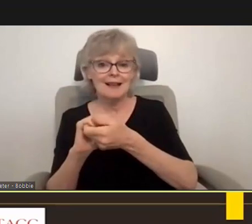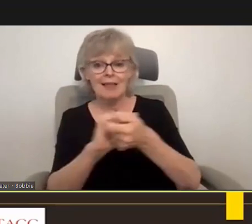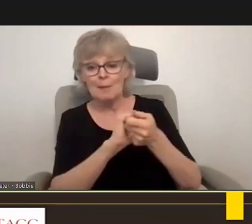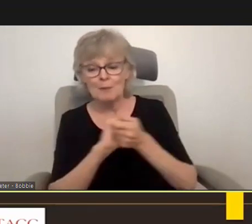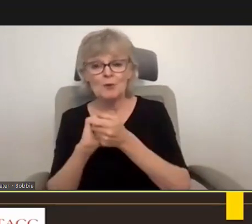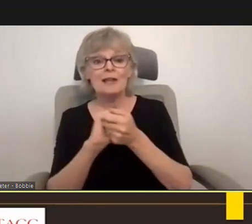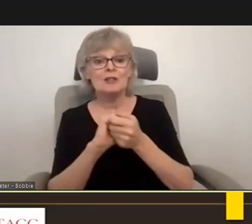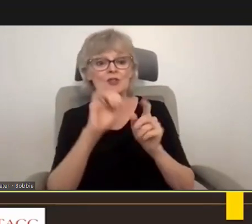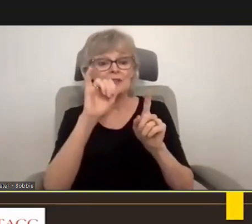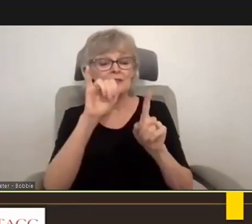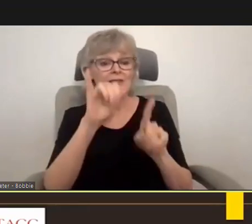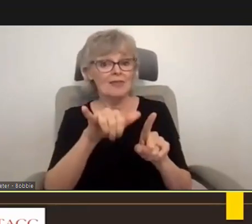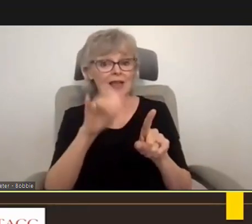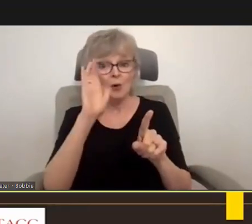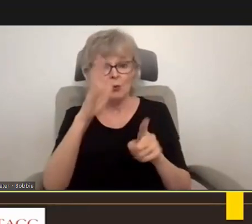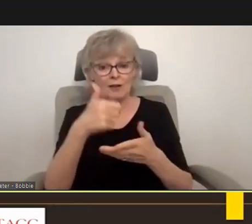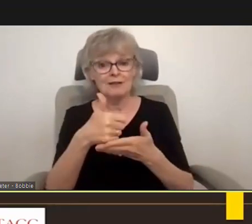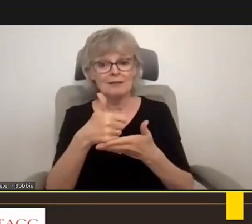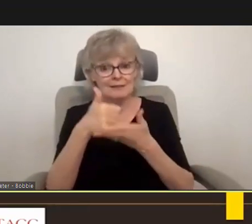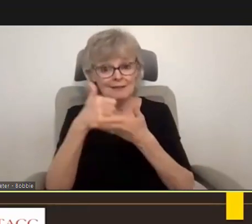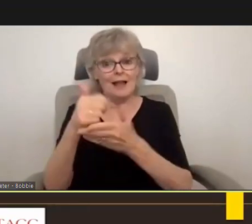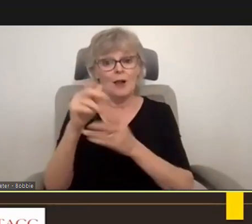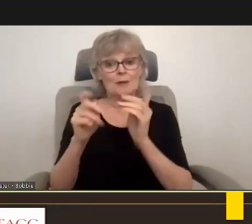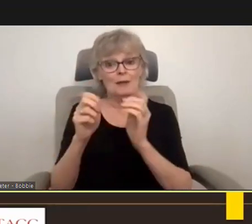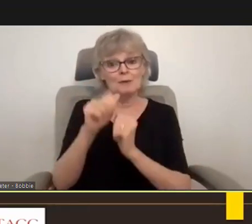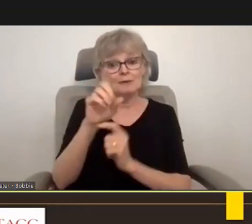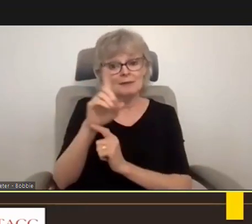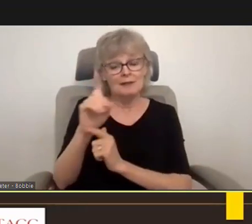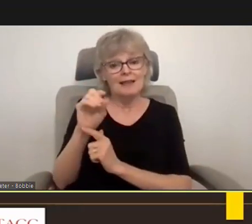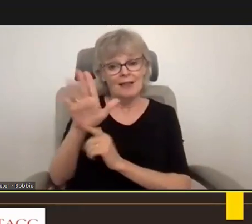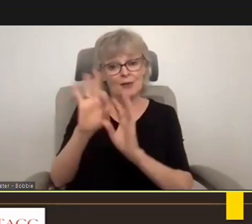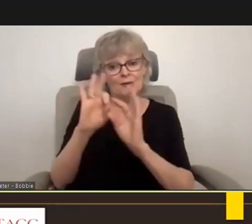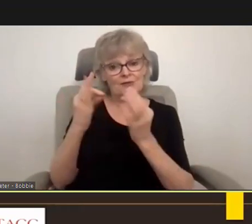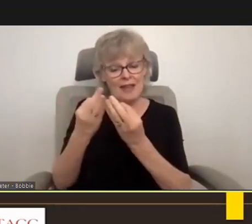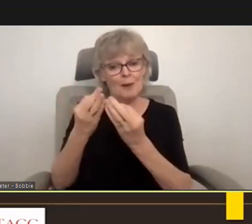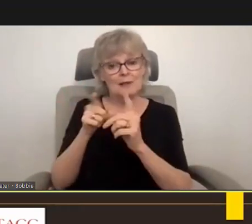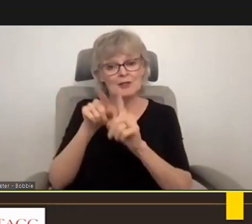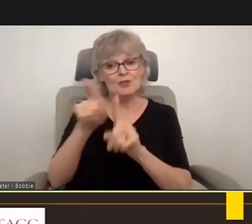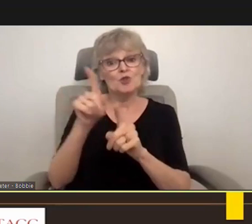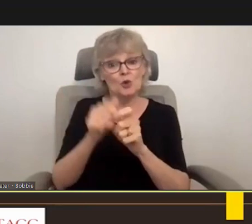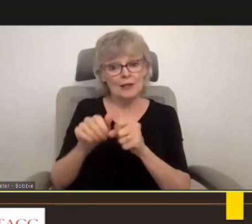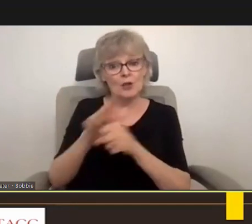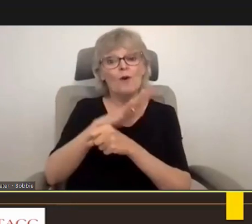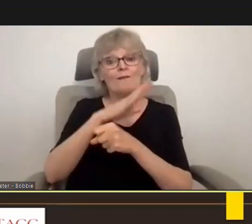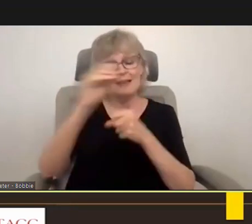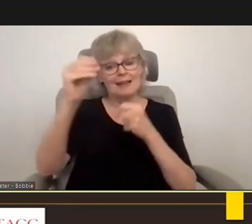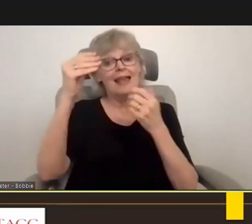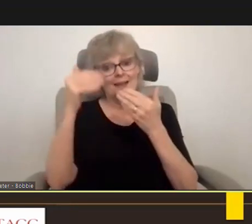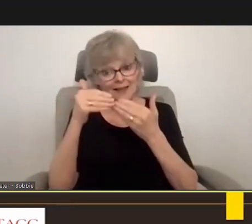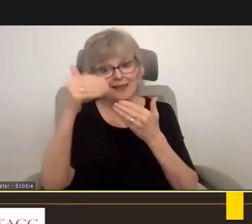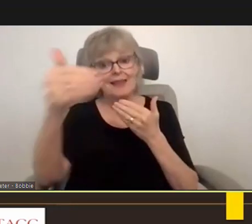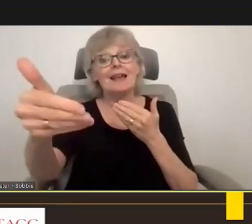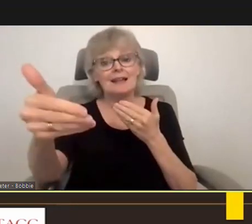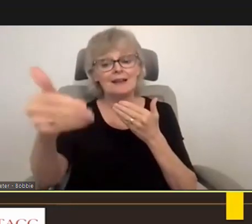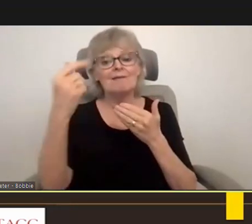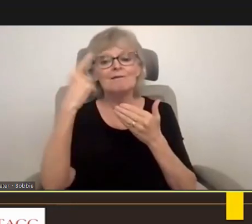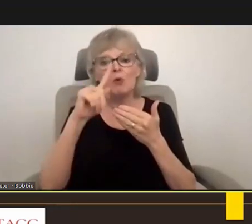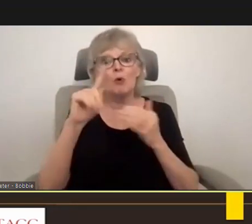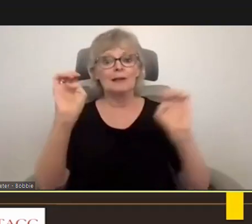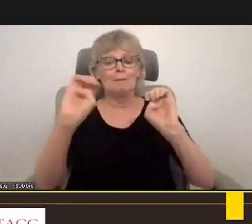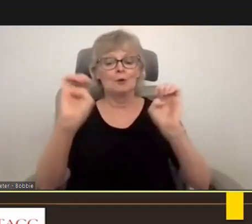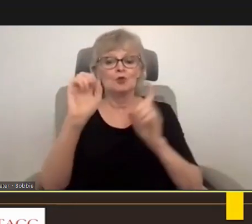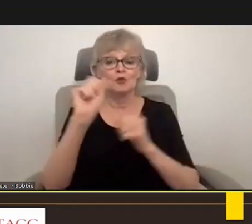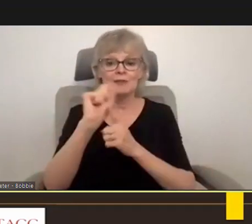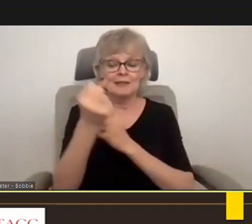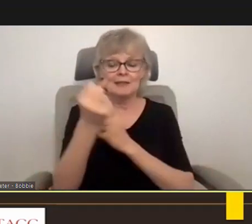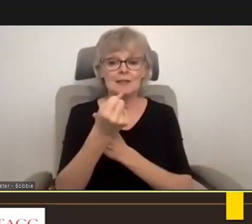help people with developmental disabilities and families throughout COVID, but beyond. for even more emergency situations, and